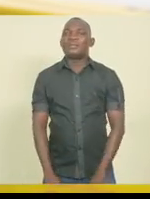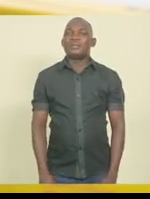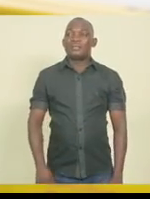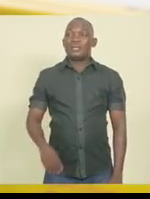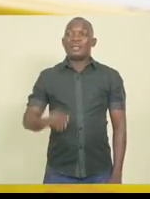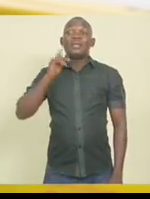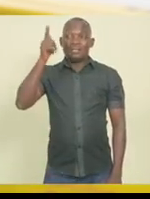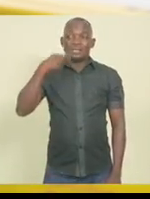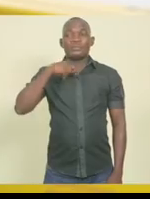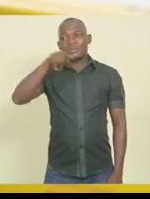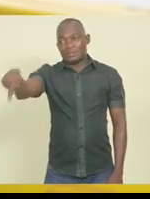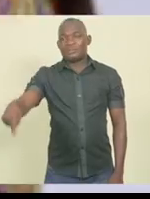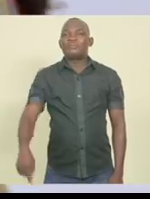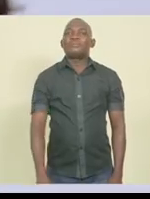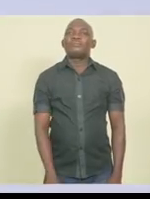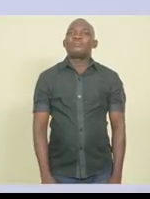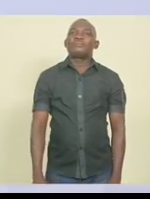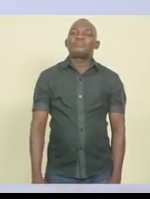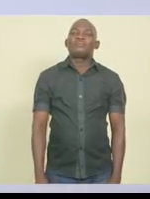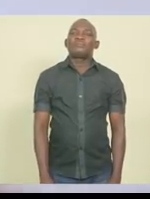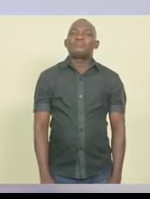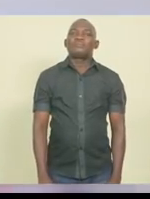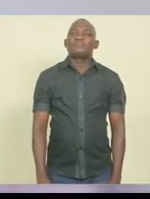I'll see you later.